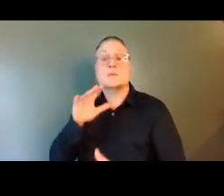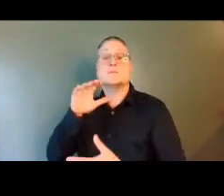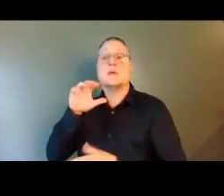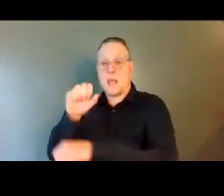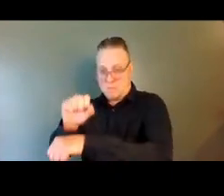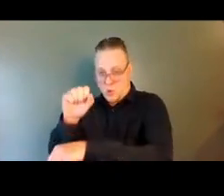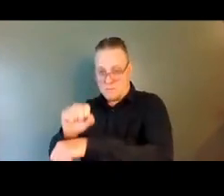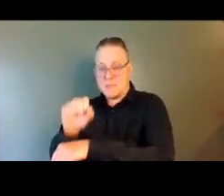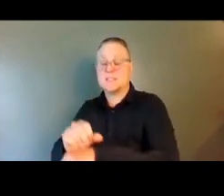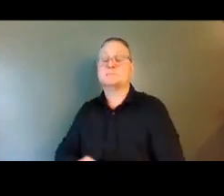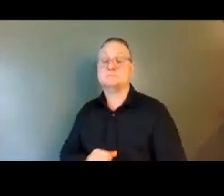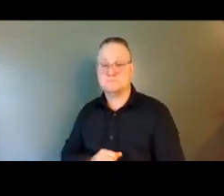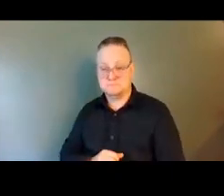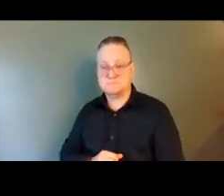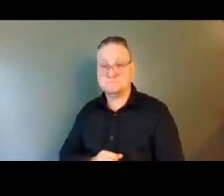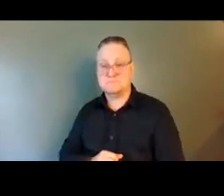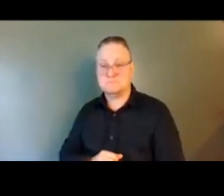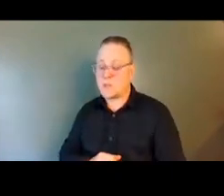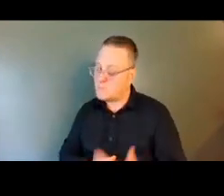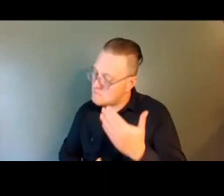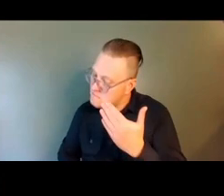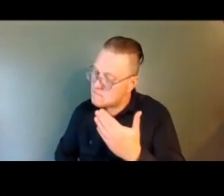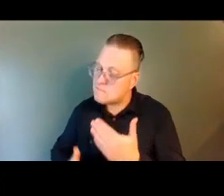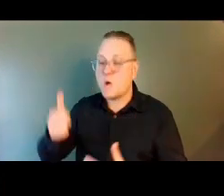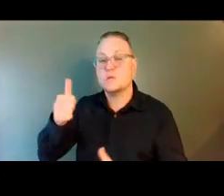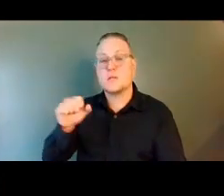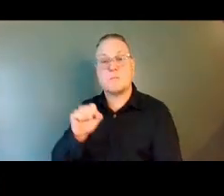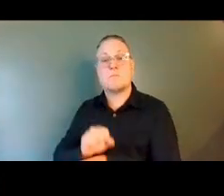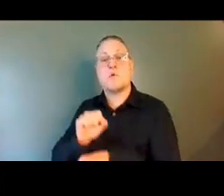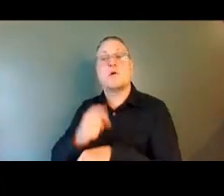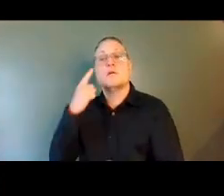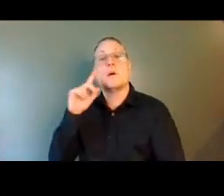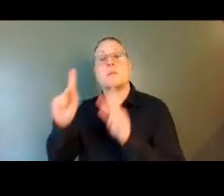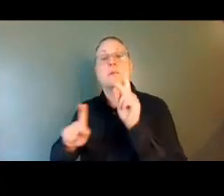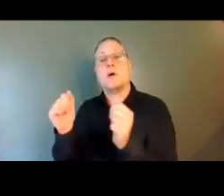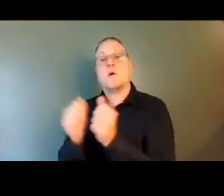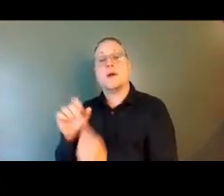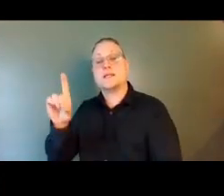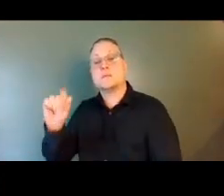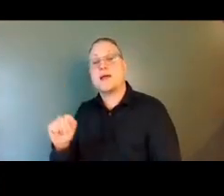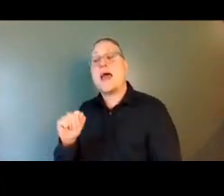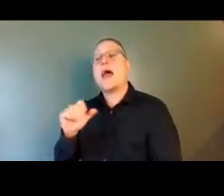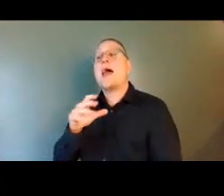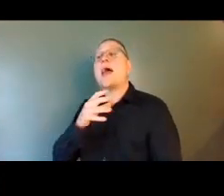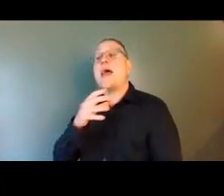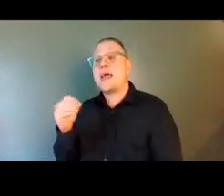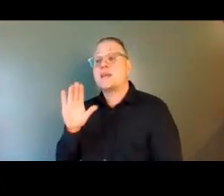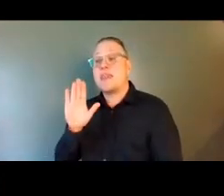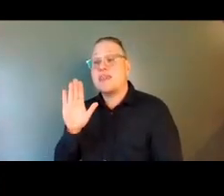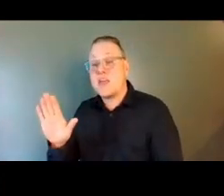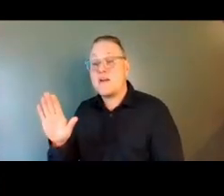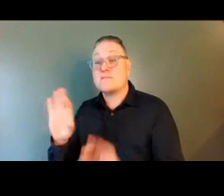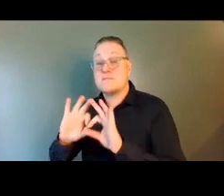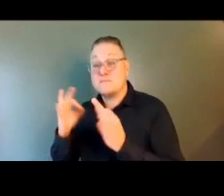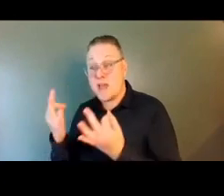I do believe that the most important for people with disabilities and their families is to be employed. I